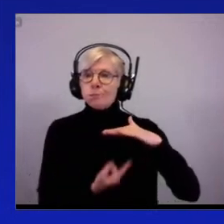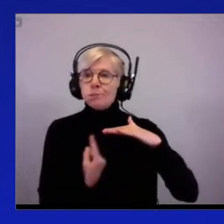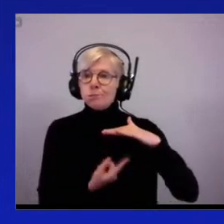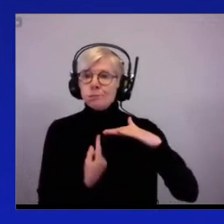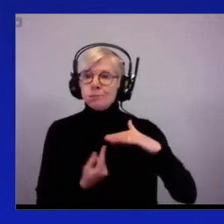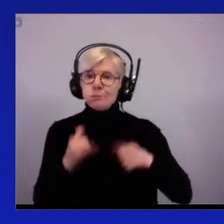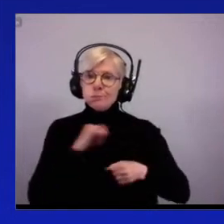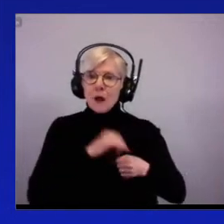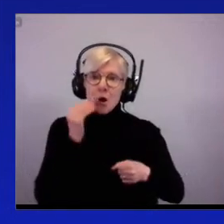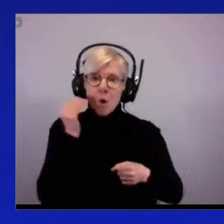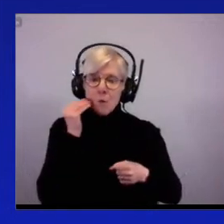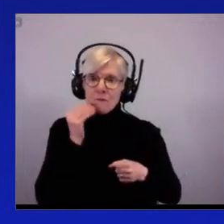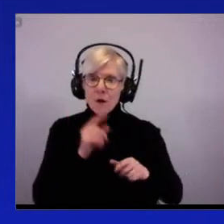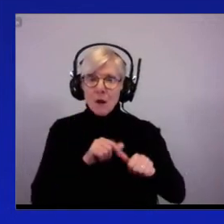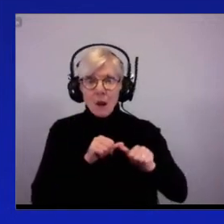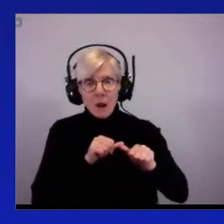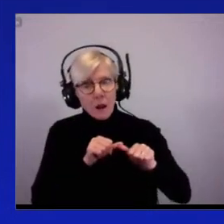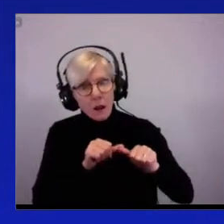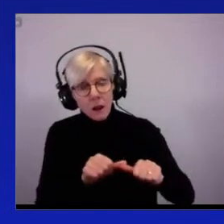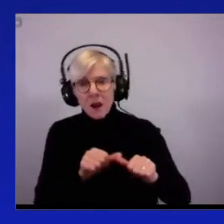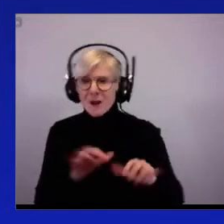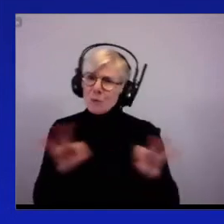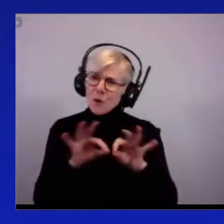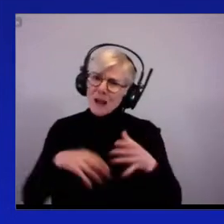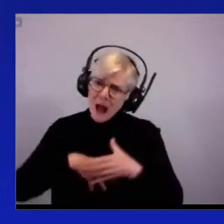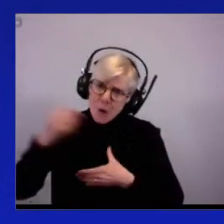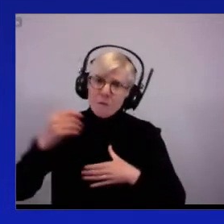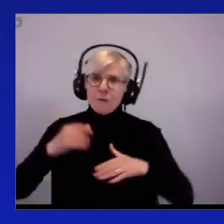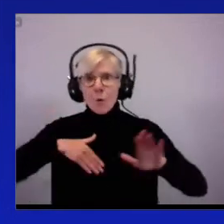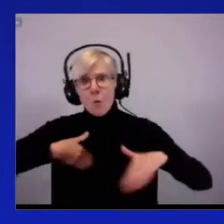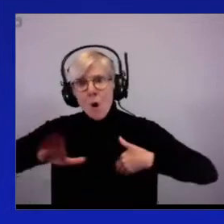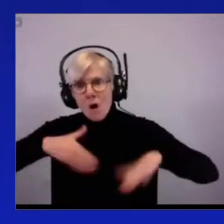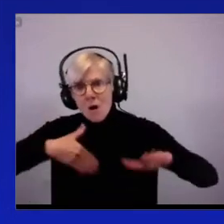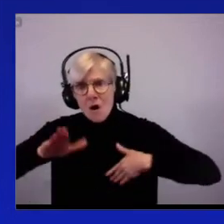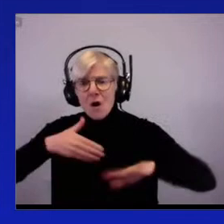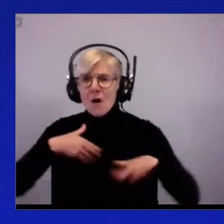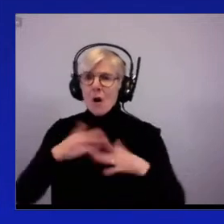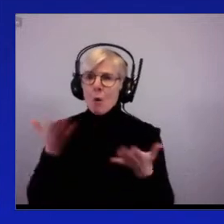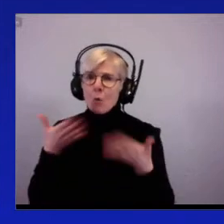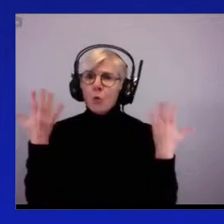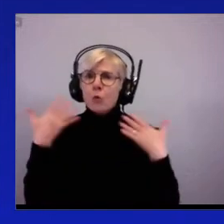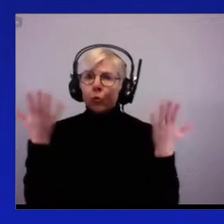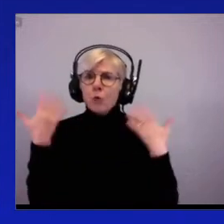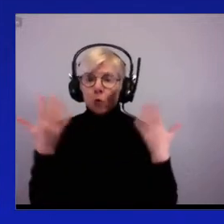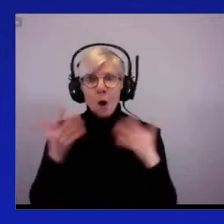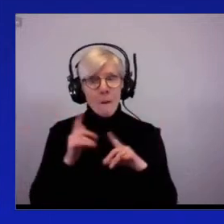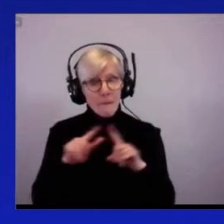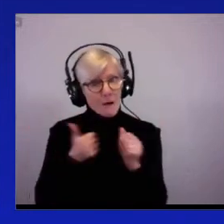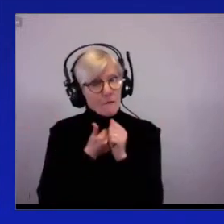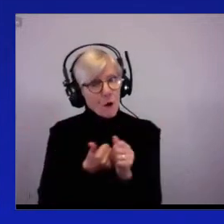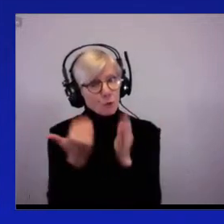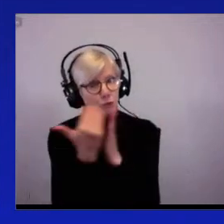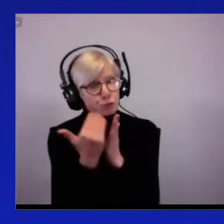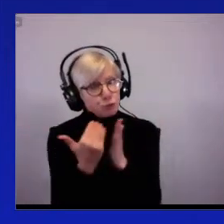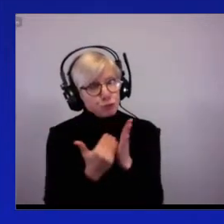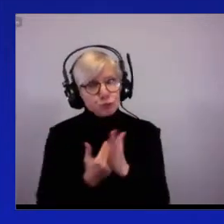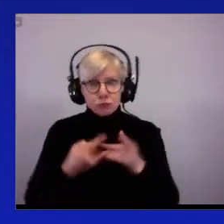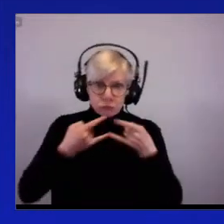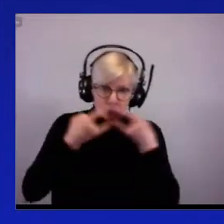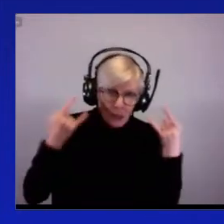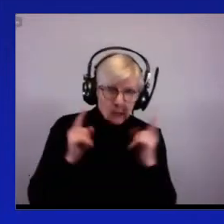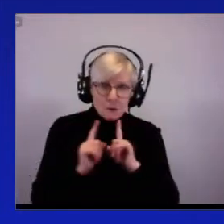time, that they should still consider going out for a walk or getting a little bit of fresh air as long as they follow protocol.